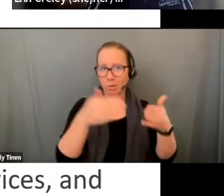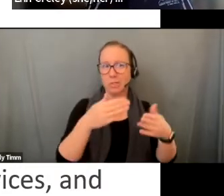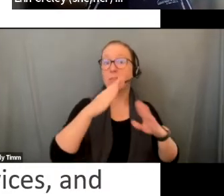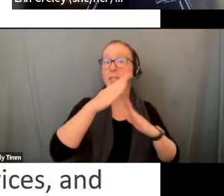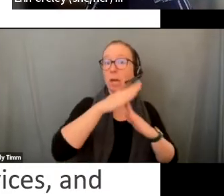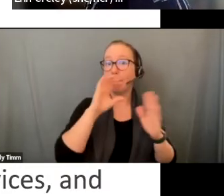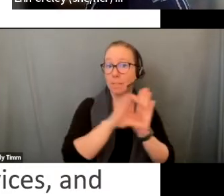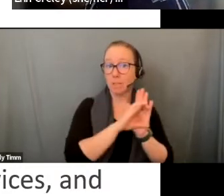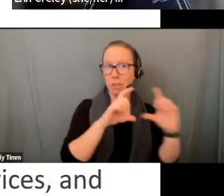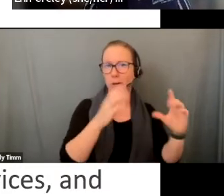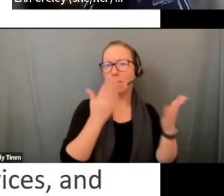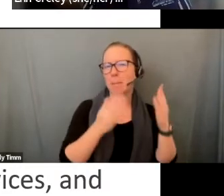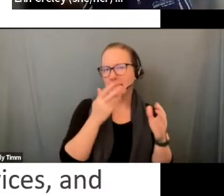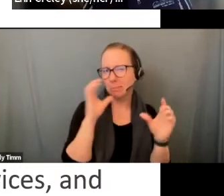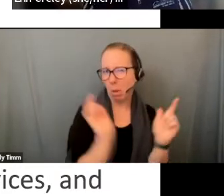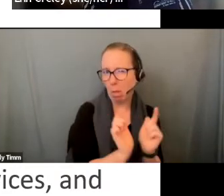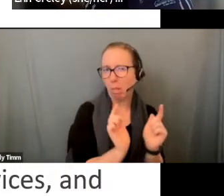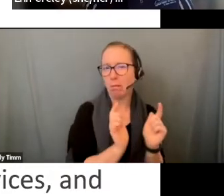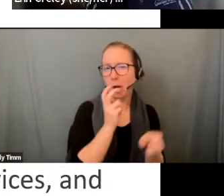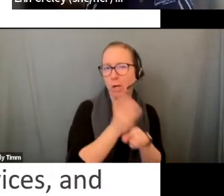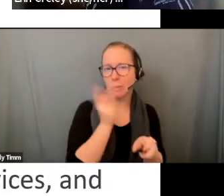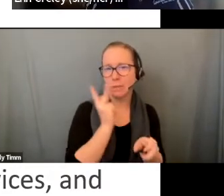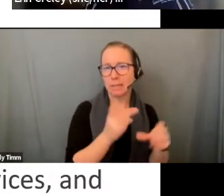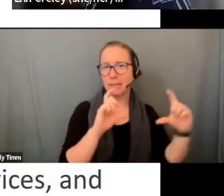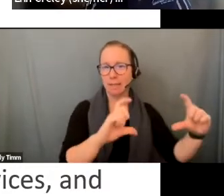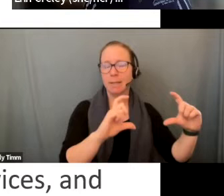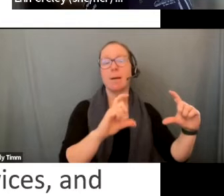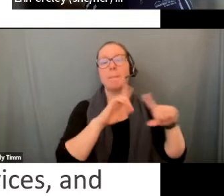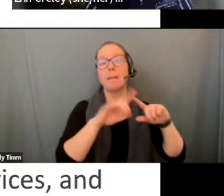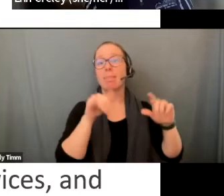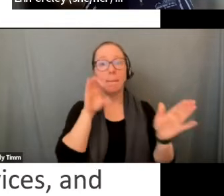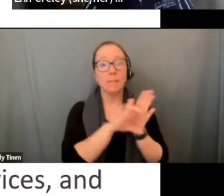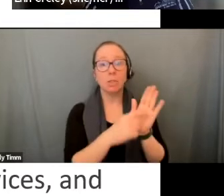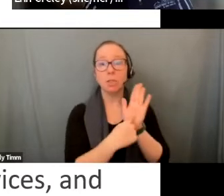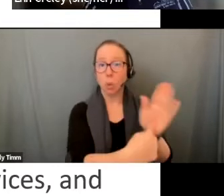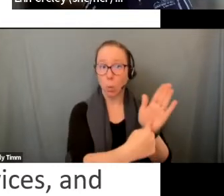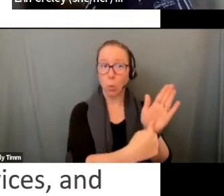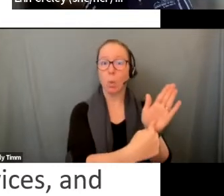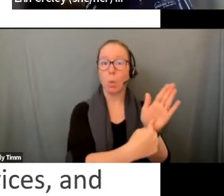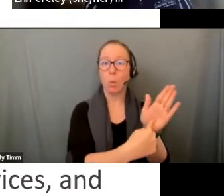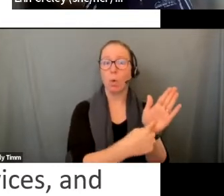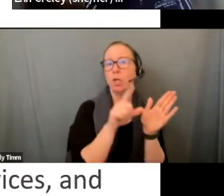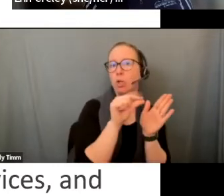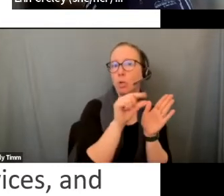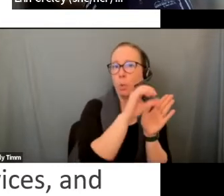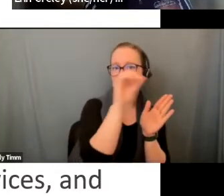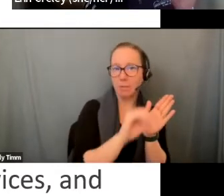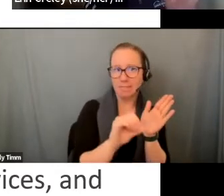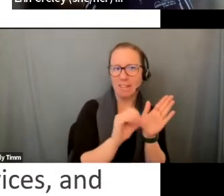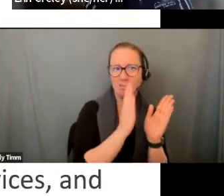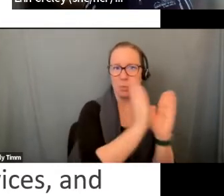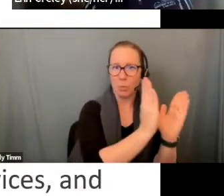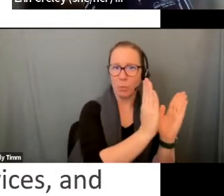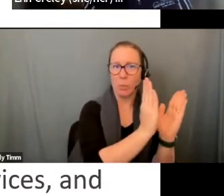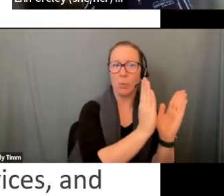be small for folks to see, but that image shows that small 20% wedge up in the